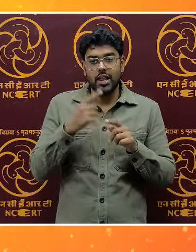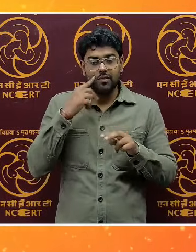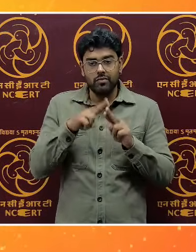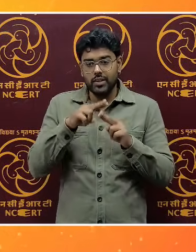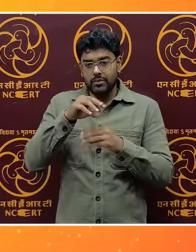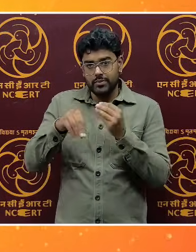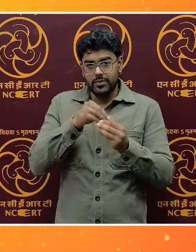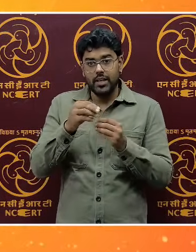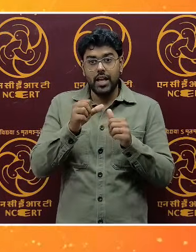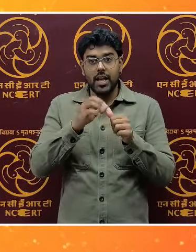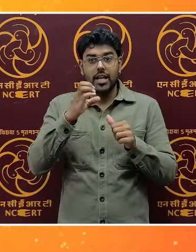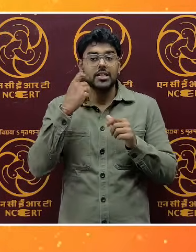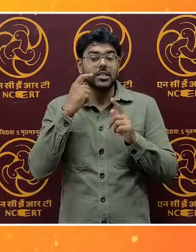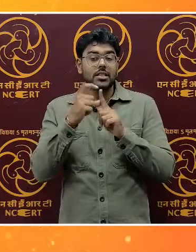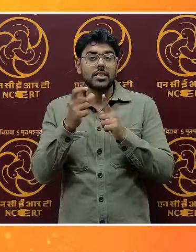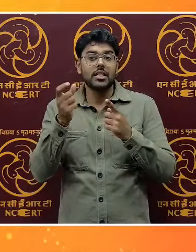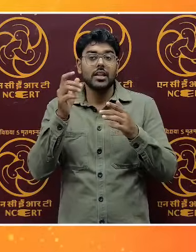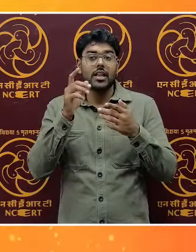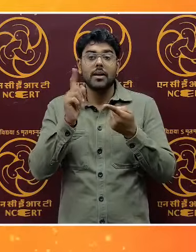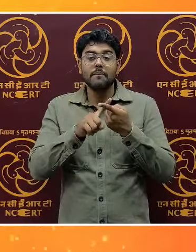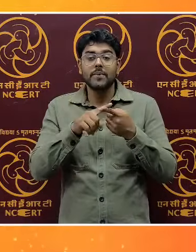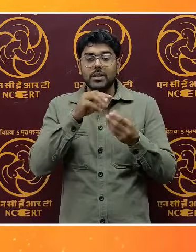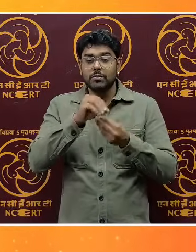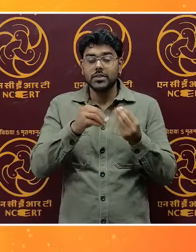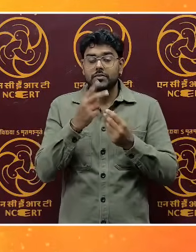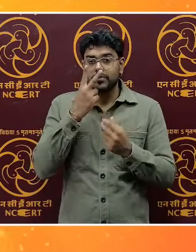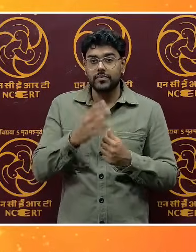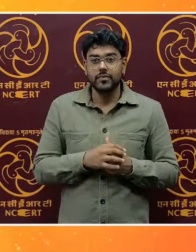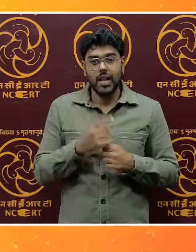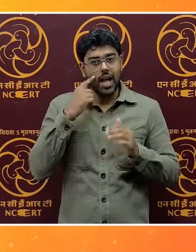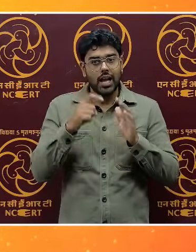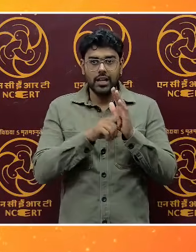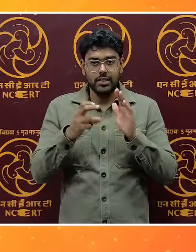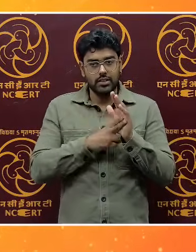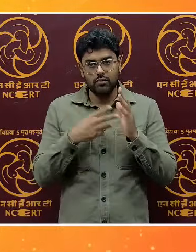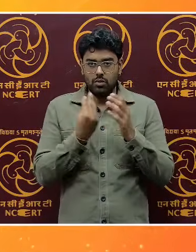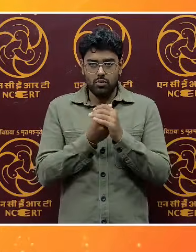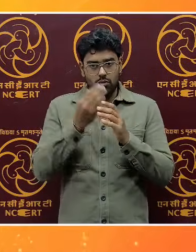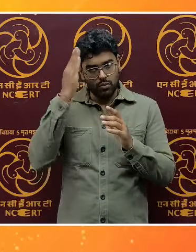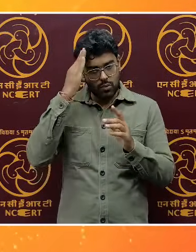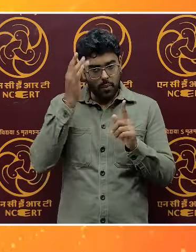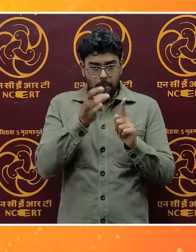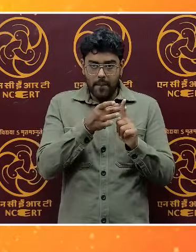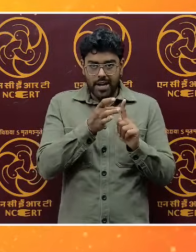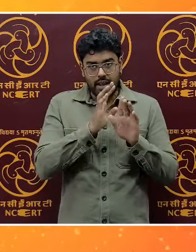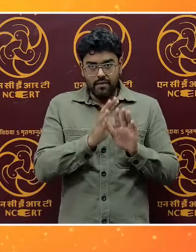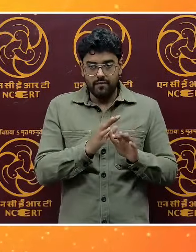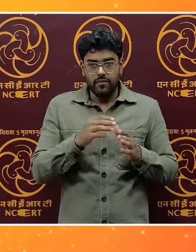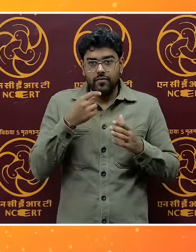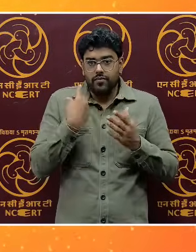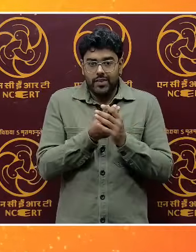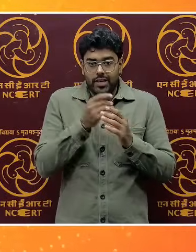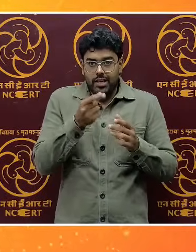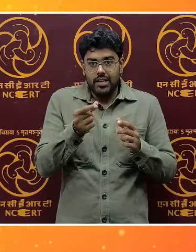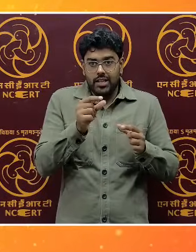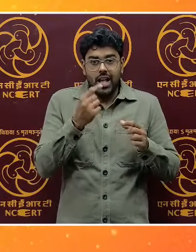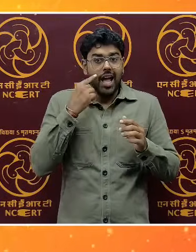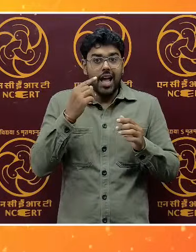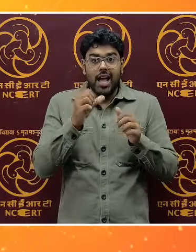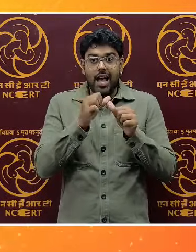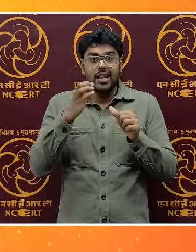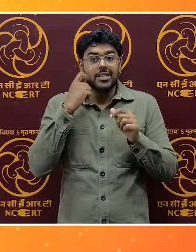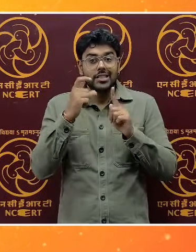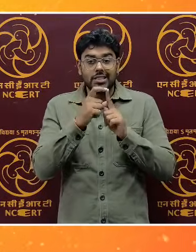react with acids. Okay. So iron, we know iron is a metal. Metal, when react with acid, it liberates hydrogen